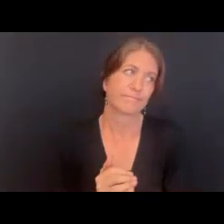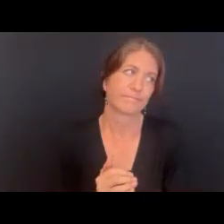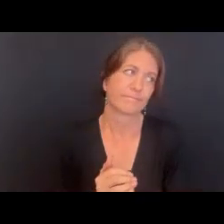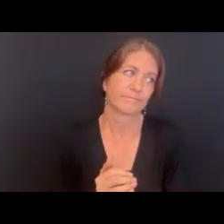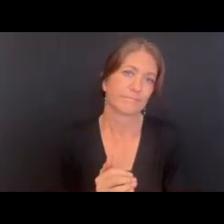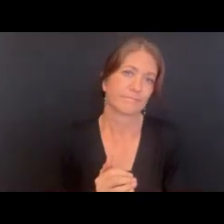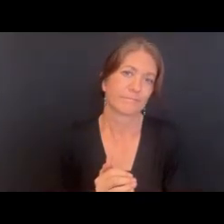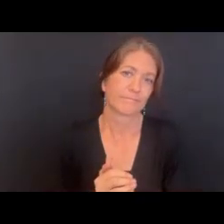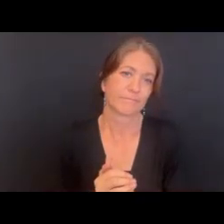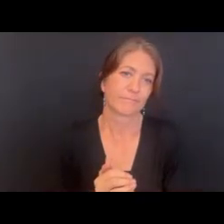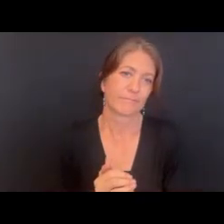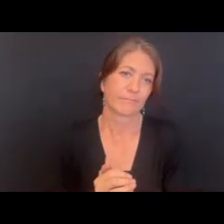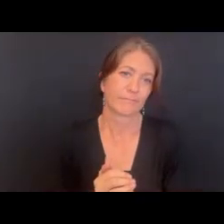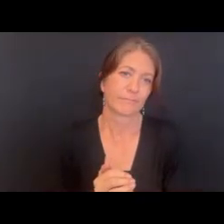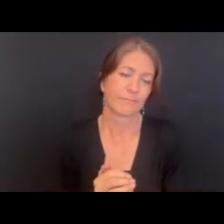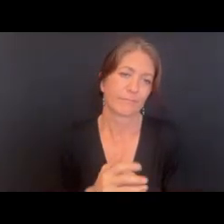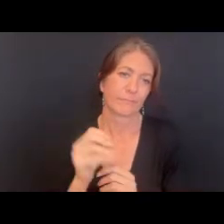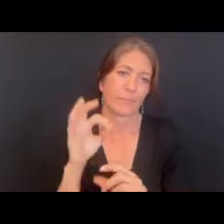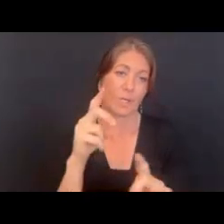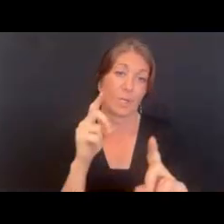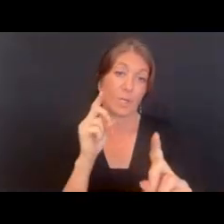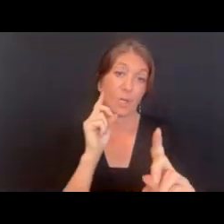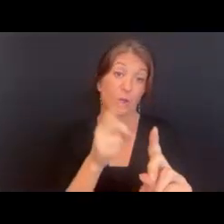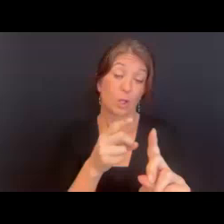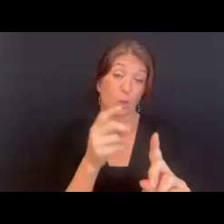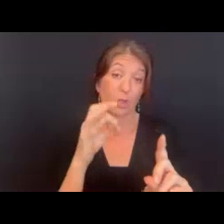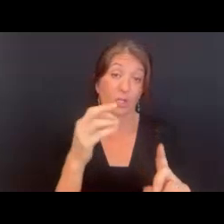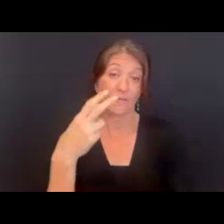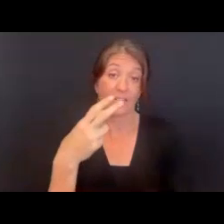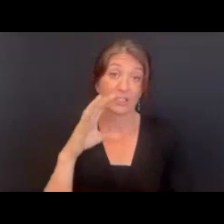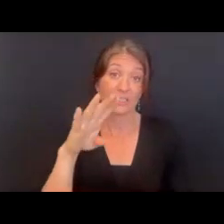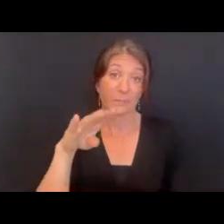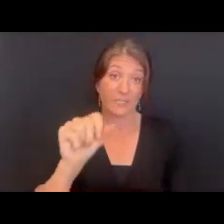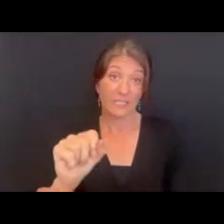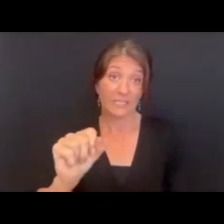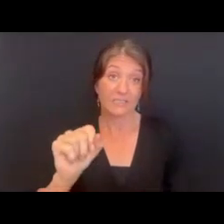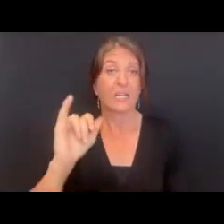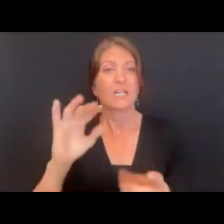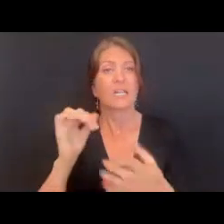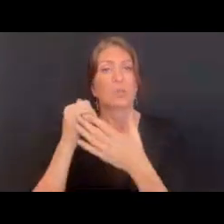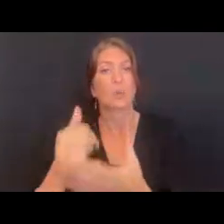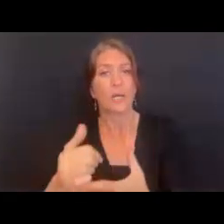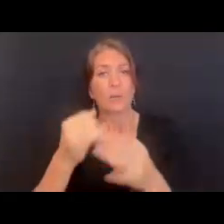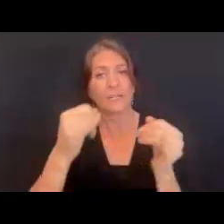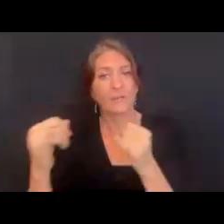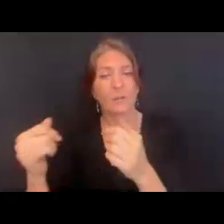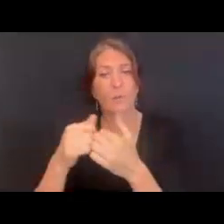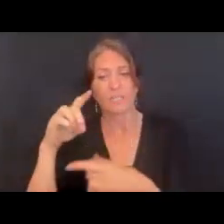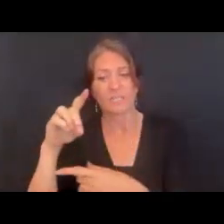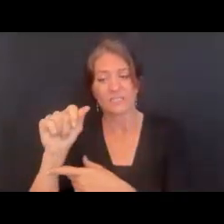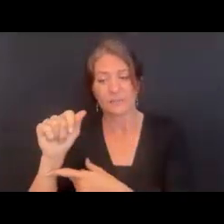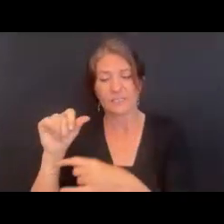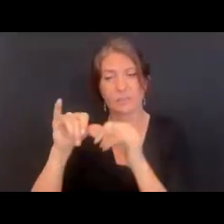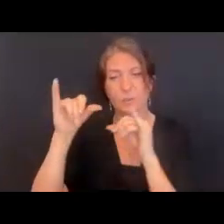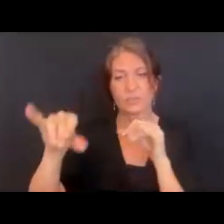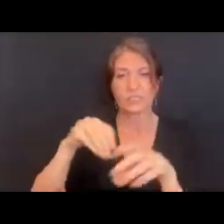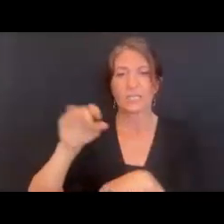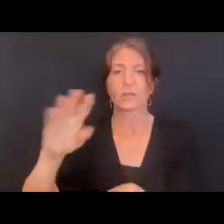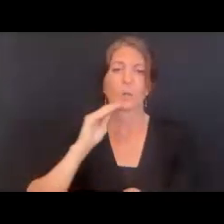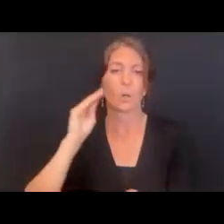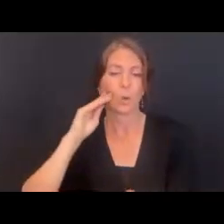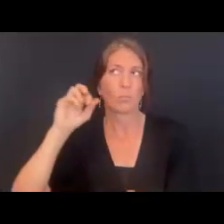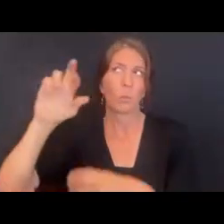So the goal of HCBS programs is to help individuals with disabilities to stay in their home or community as